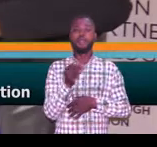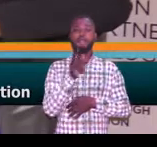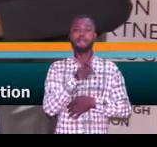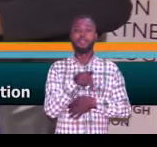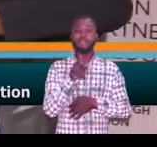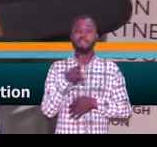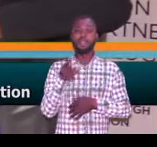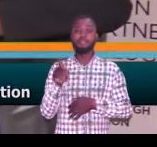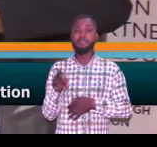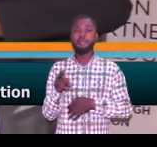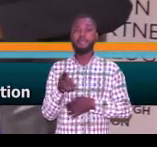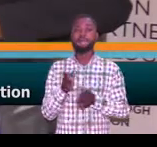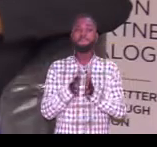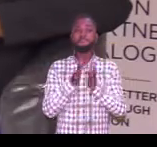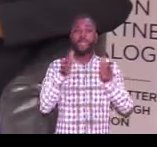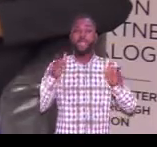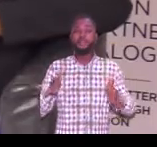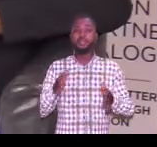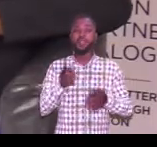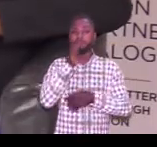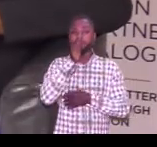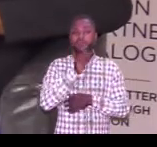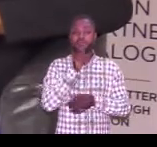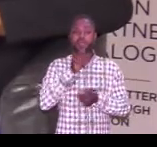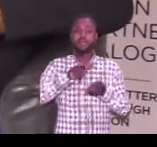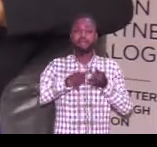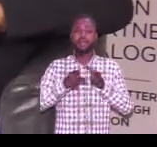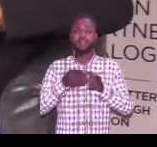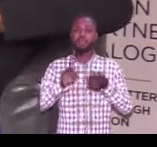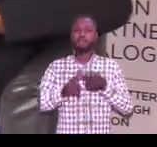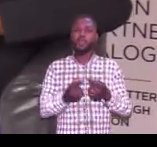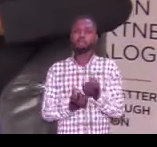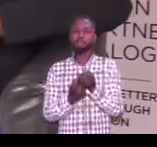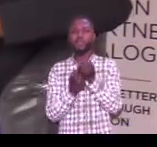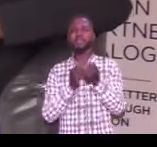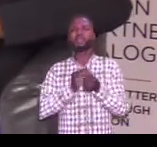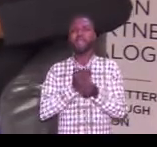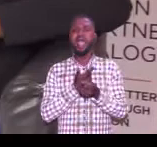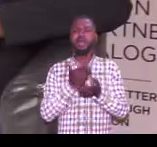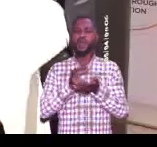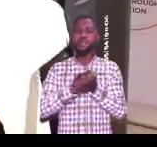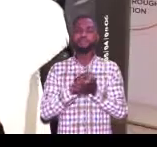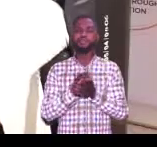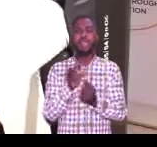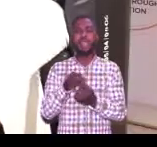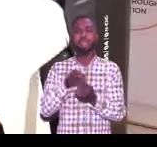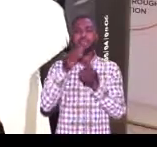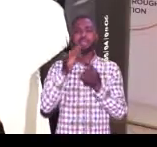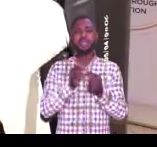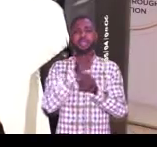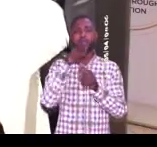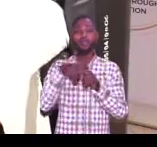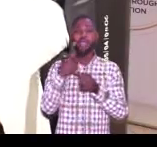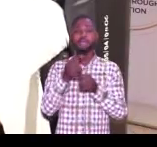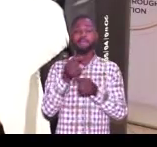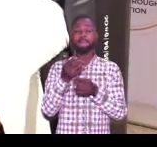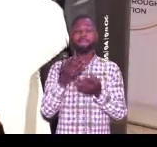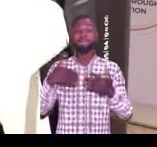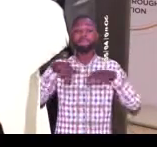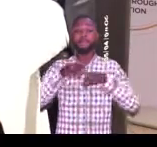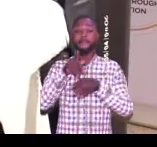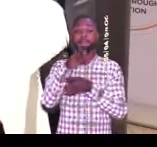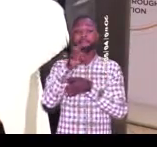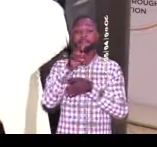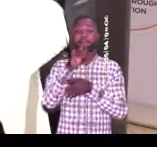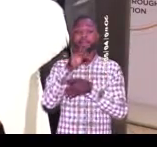PPP, public-private partnership, to support our schools. Particularly when the pandemic